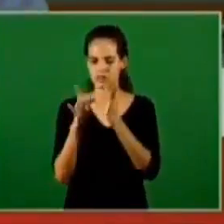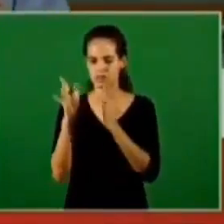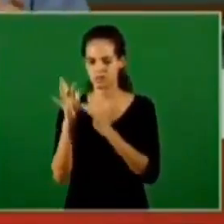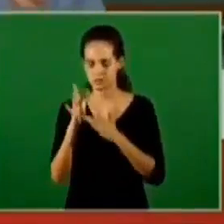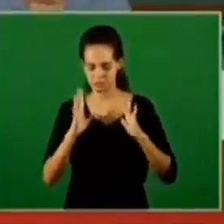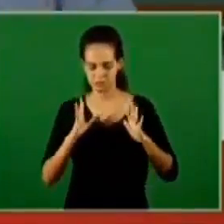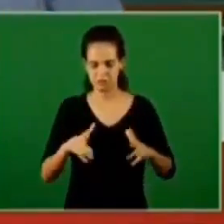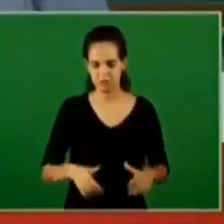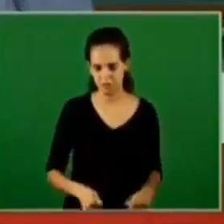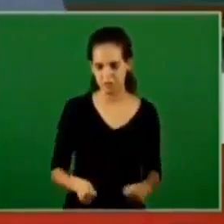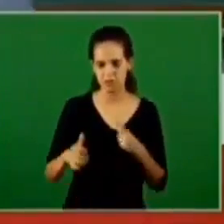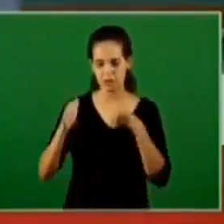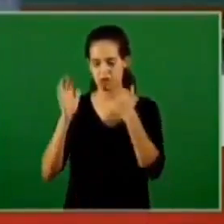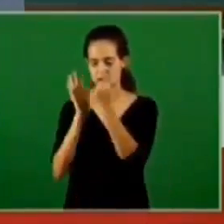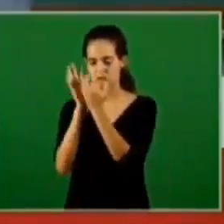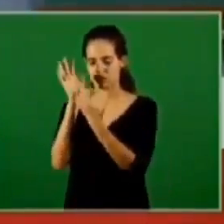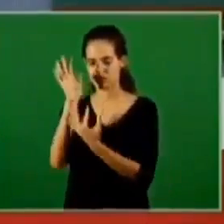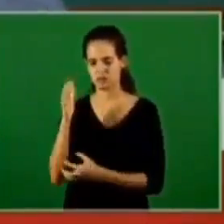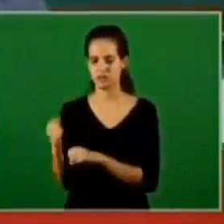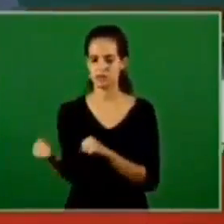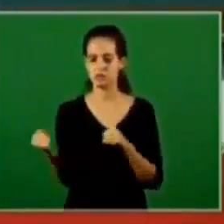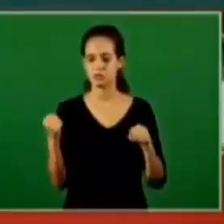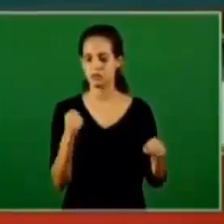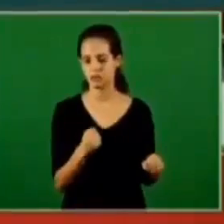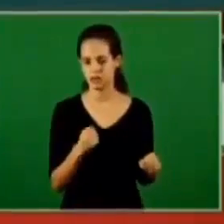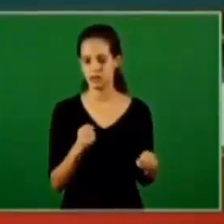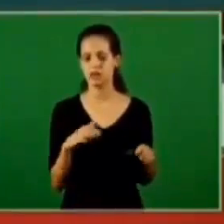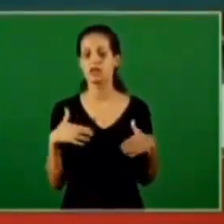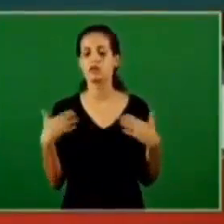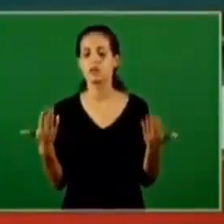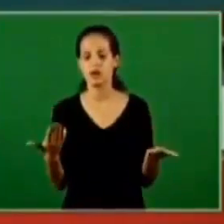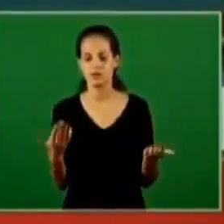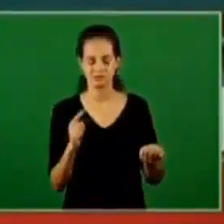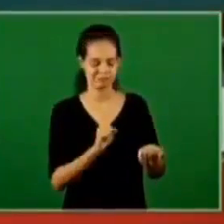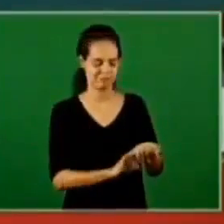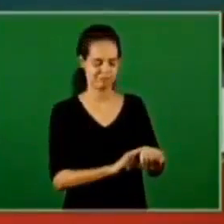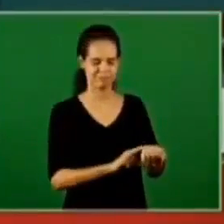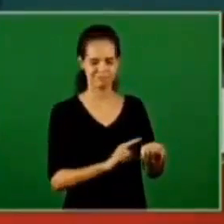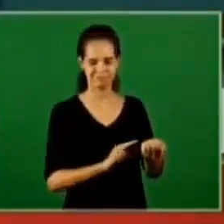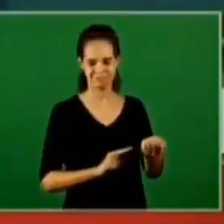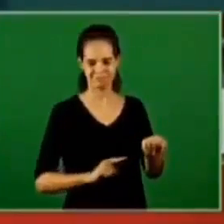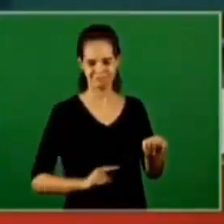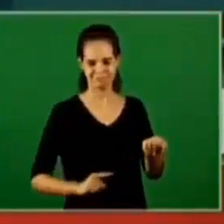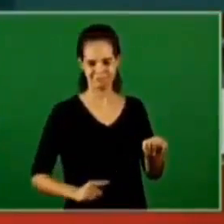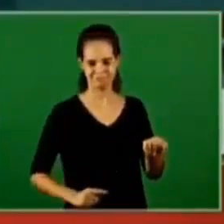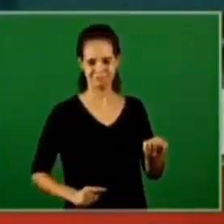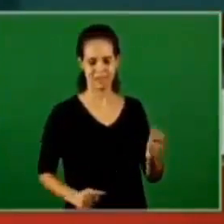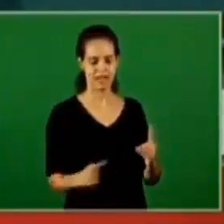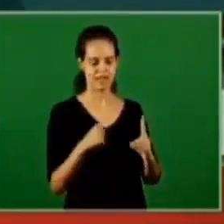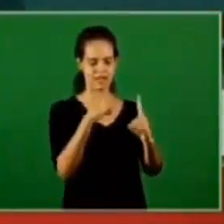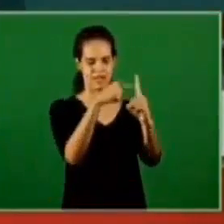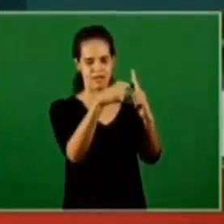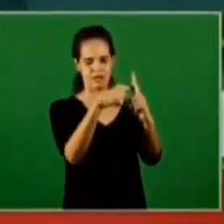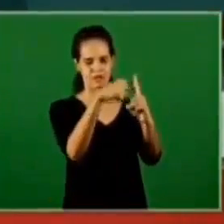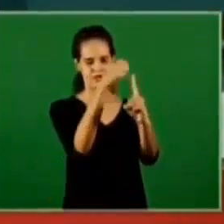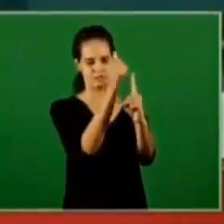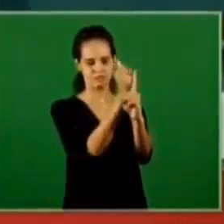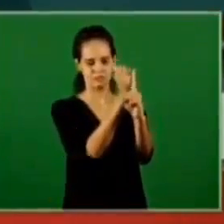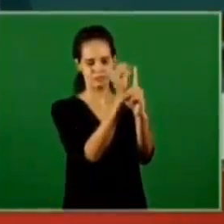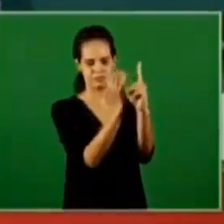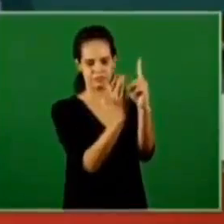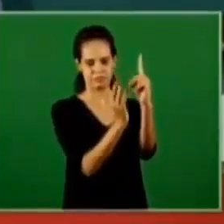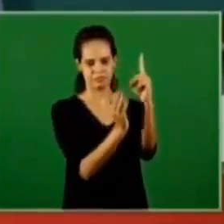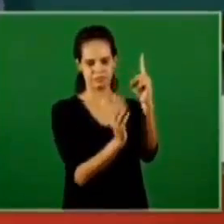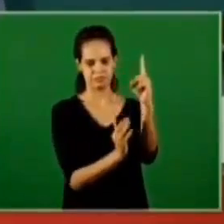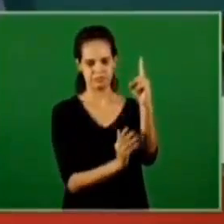washed me, the blood as power. What is the blood? The biological blood, the one that Jesus shed,